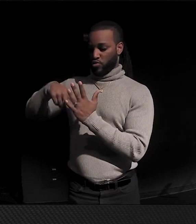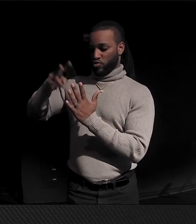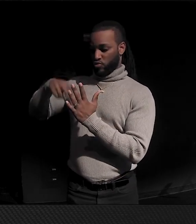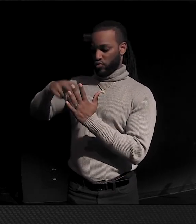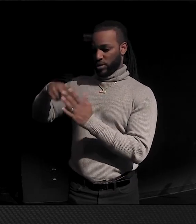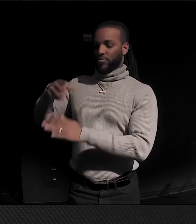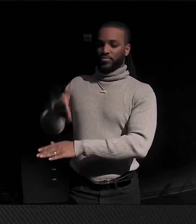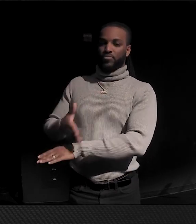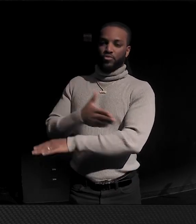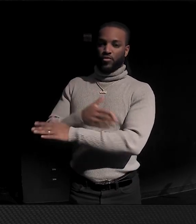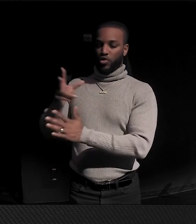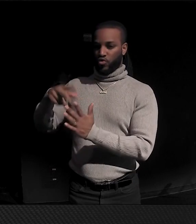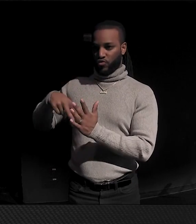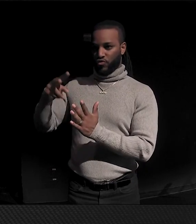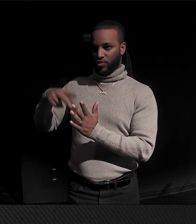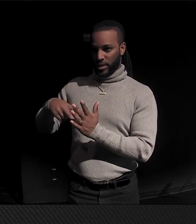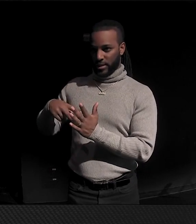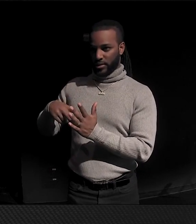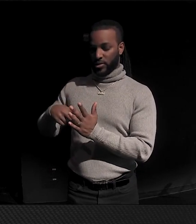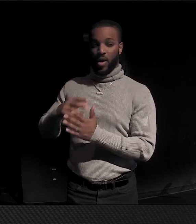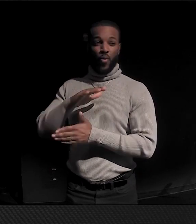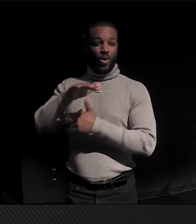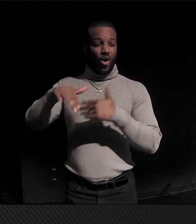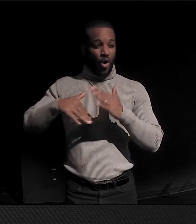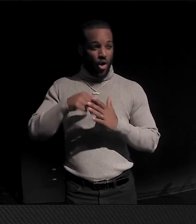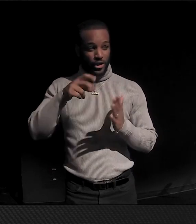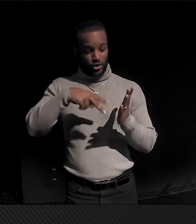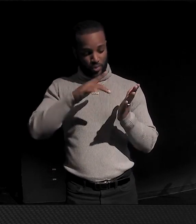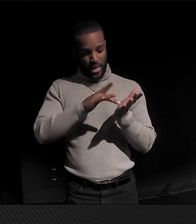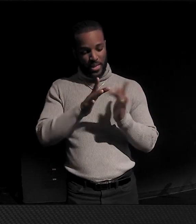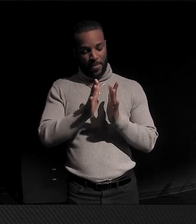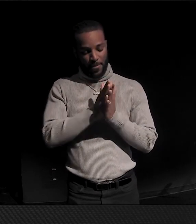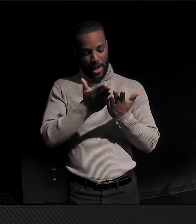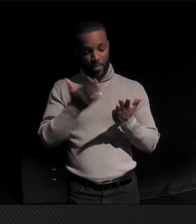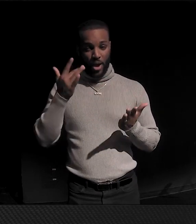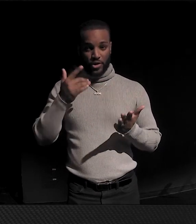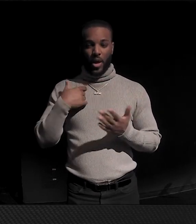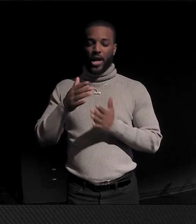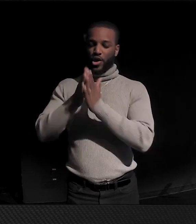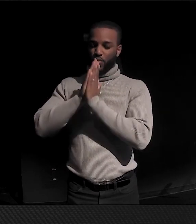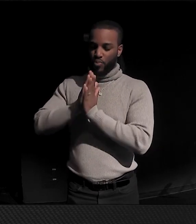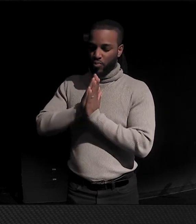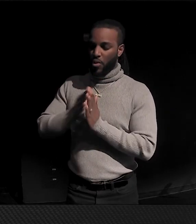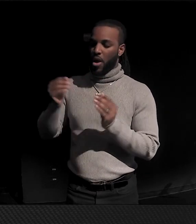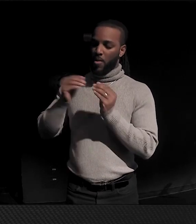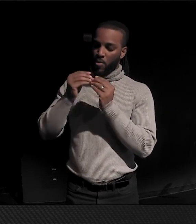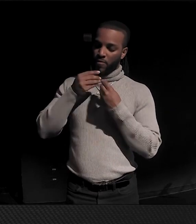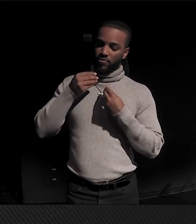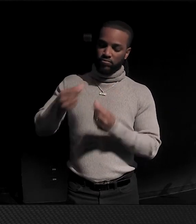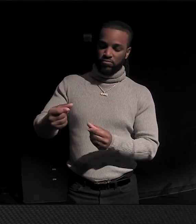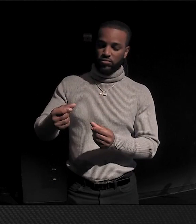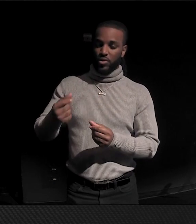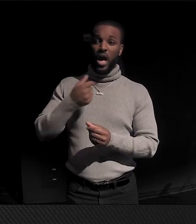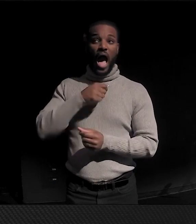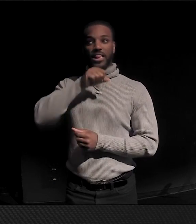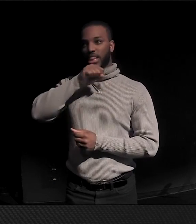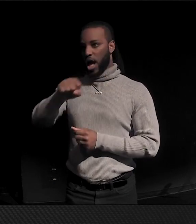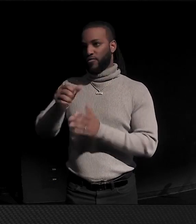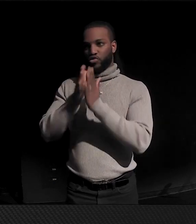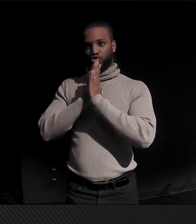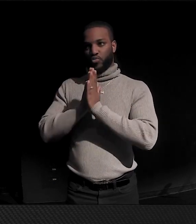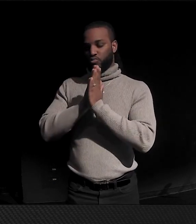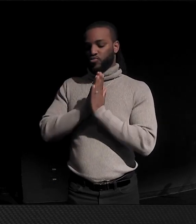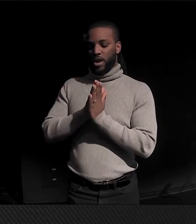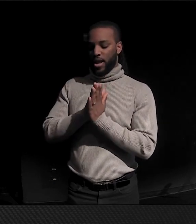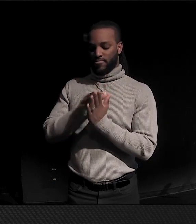fed, spirit led. We all need to be in the word so that we can have more effective prayer. So I love to pray the word more than anything. I